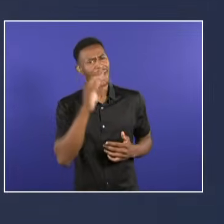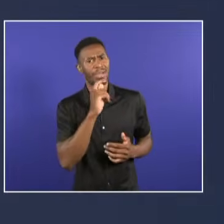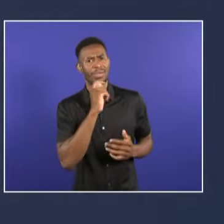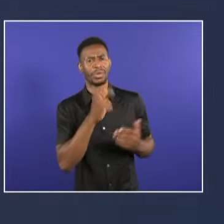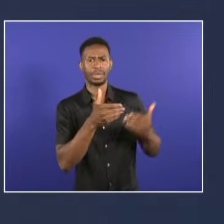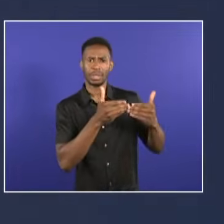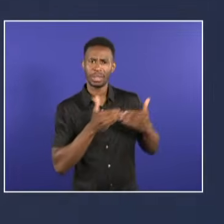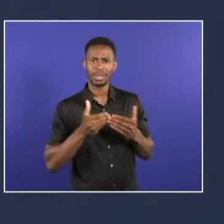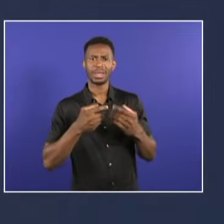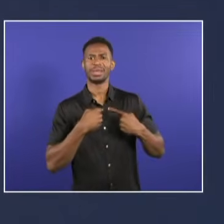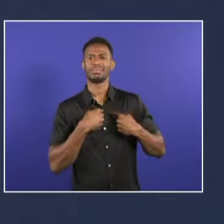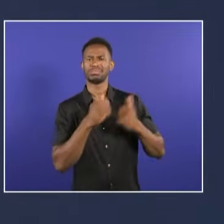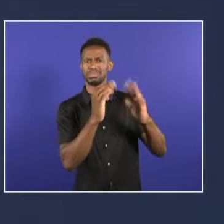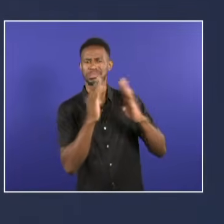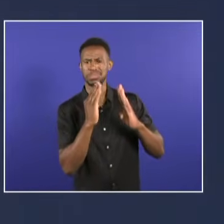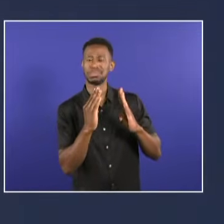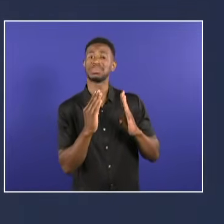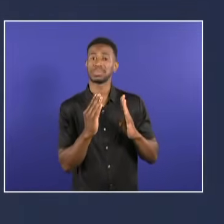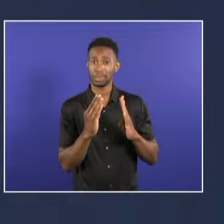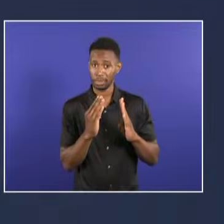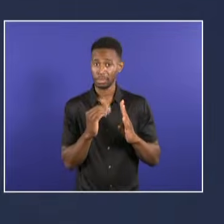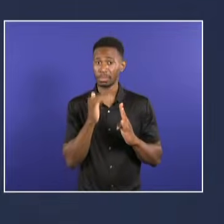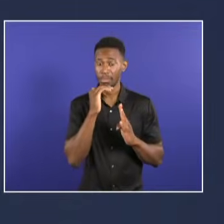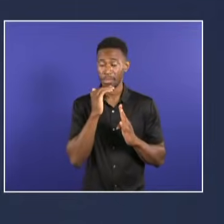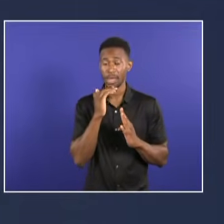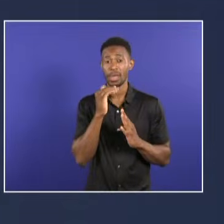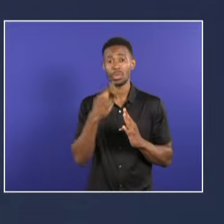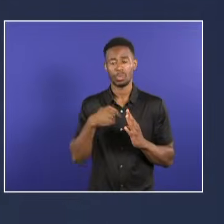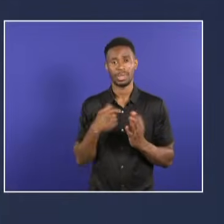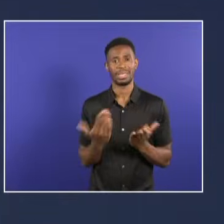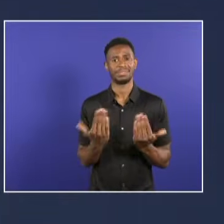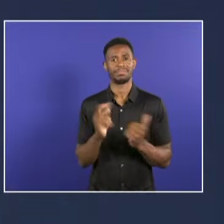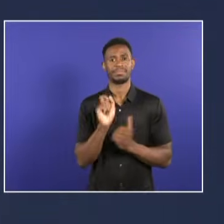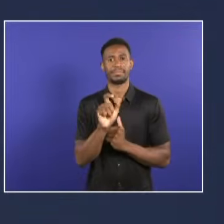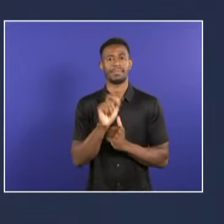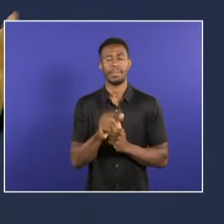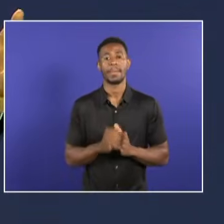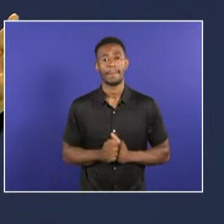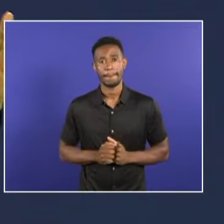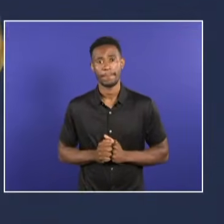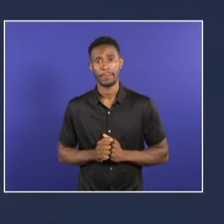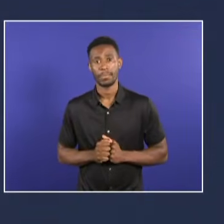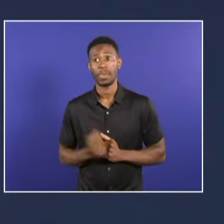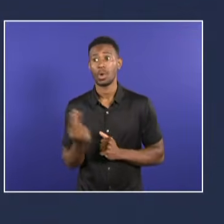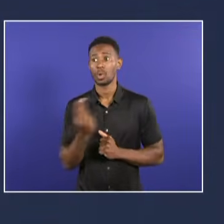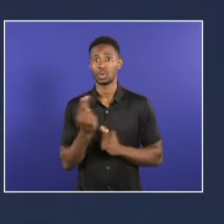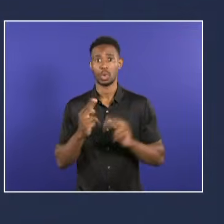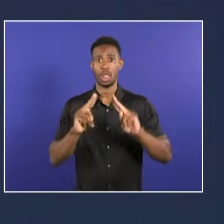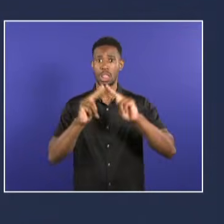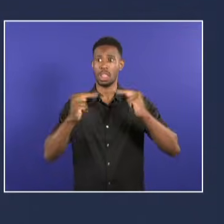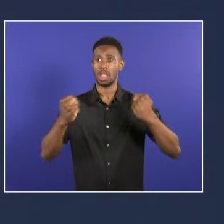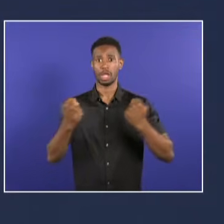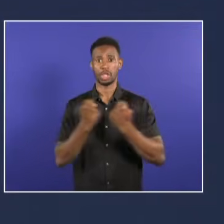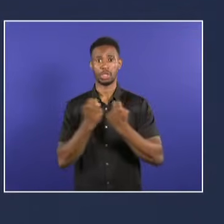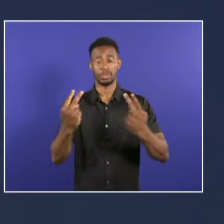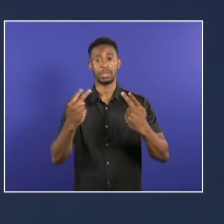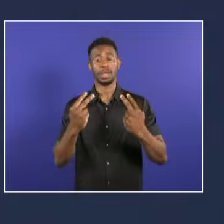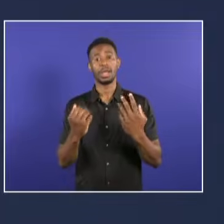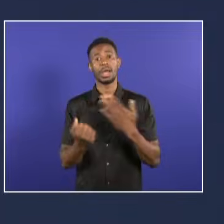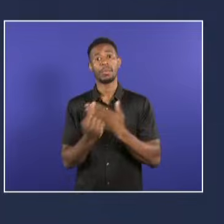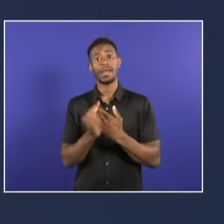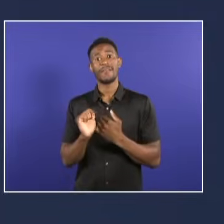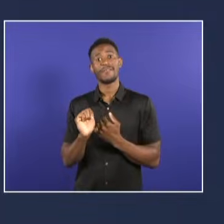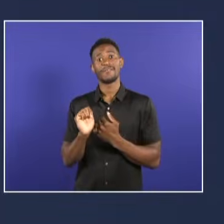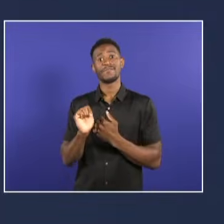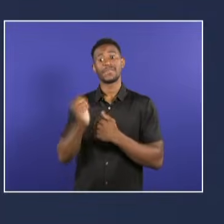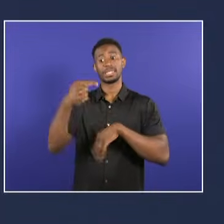from every DA government. On the national stage, for the first time in our history, DA leaders are